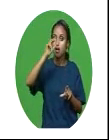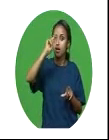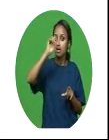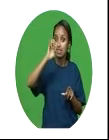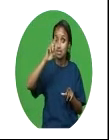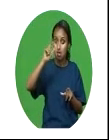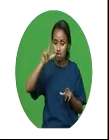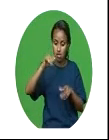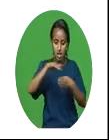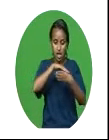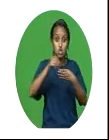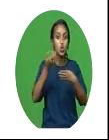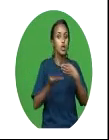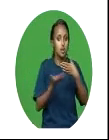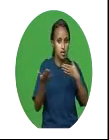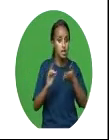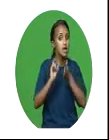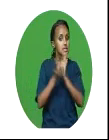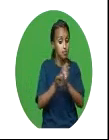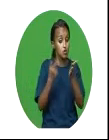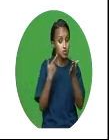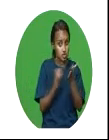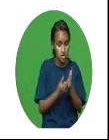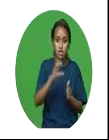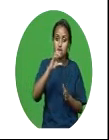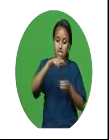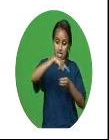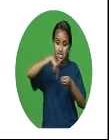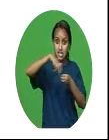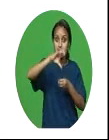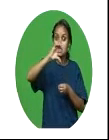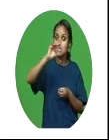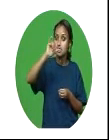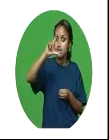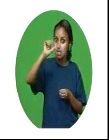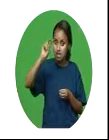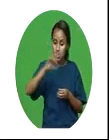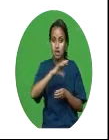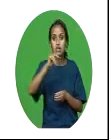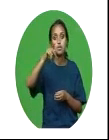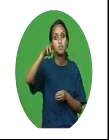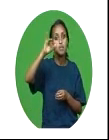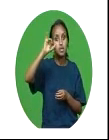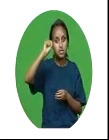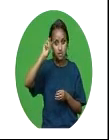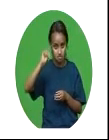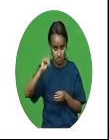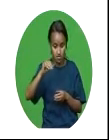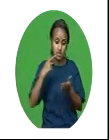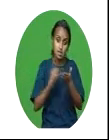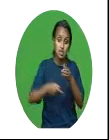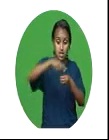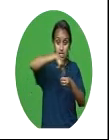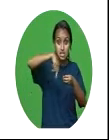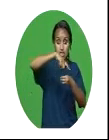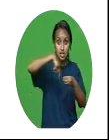or elements. Examples of this are cylinders and prisms. The cylinder is positioned